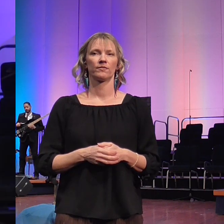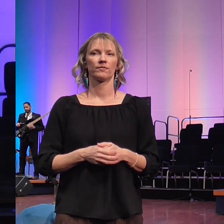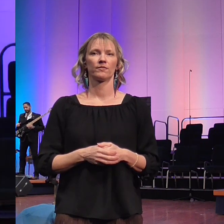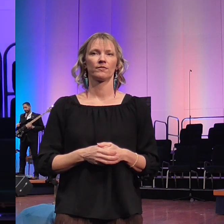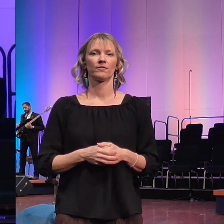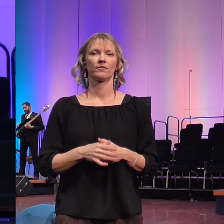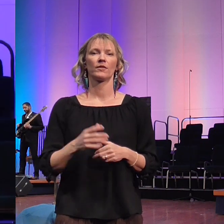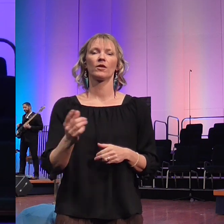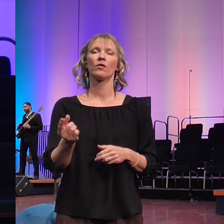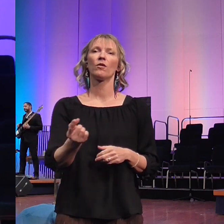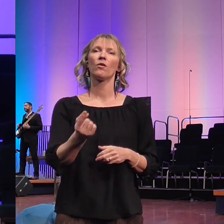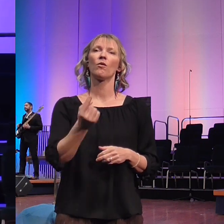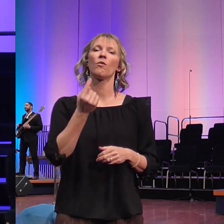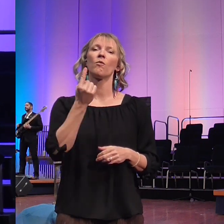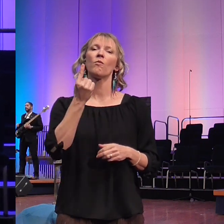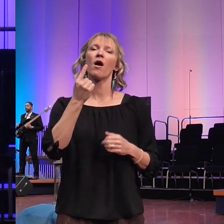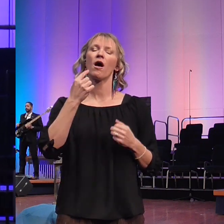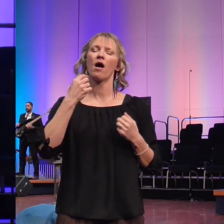One power,